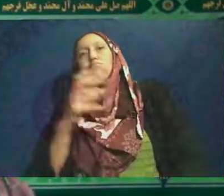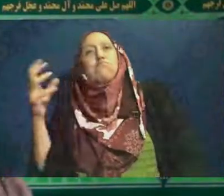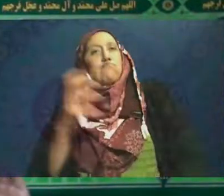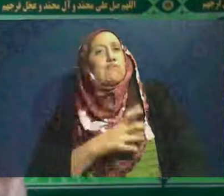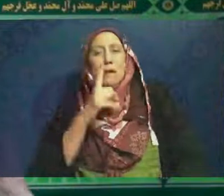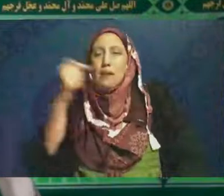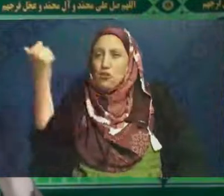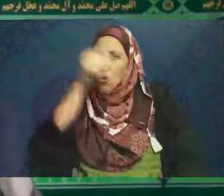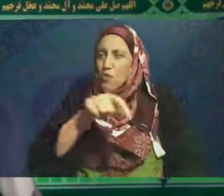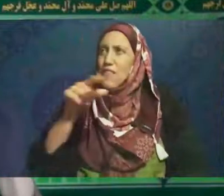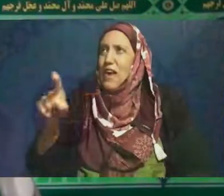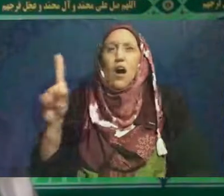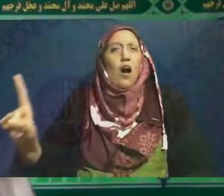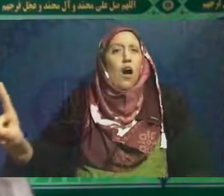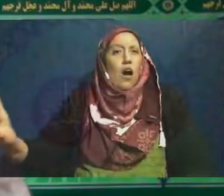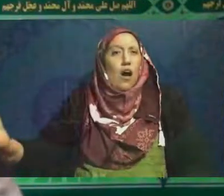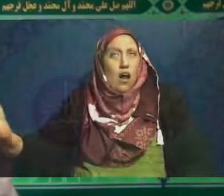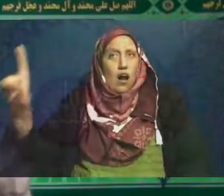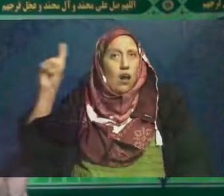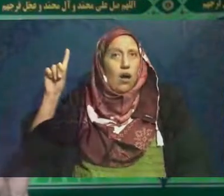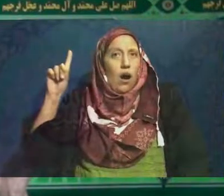pleased. Maqam Mahmud, that is